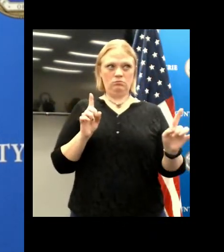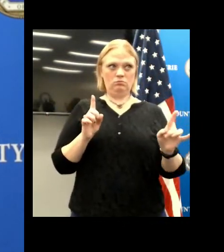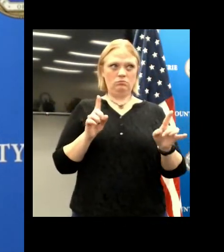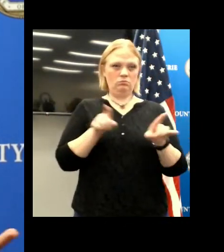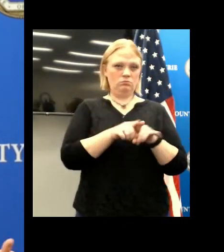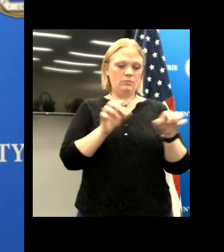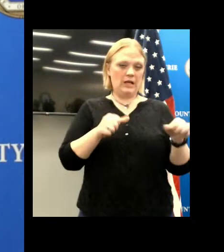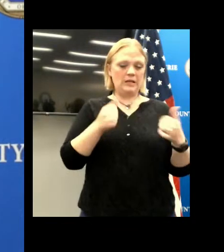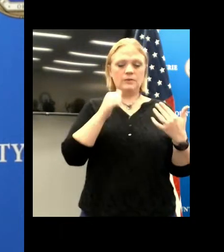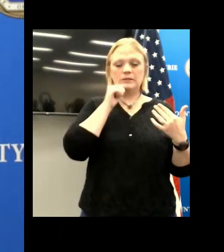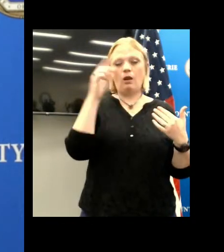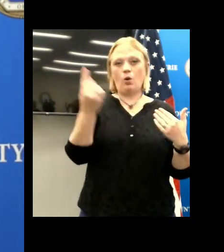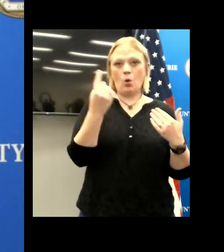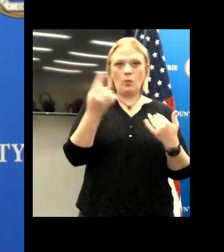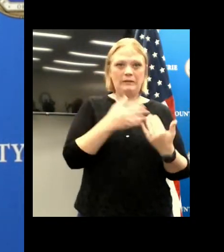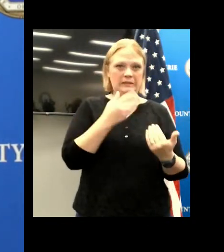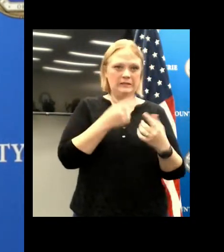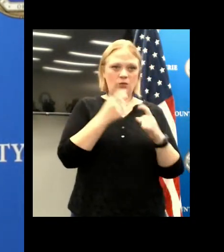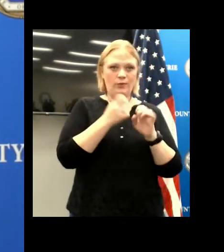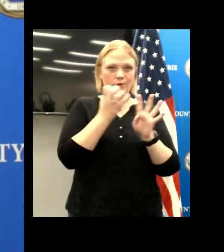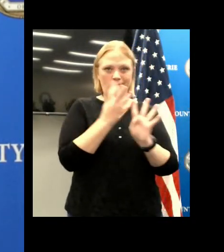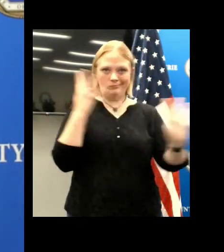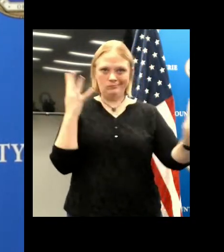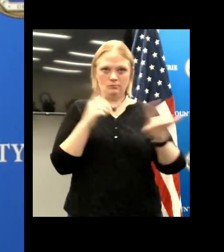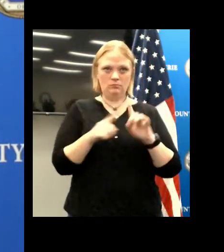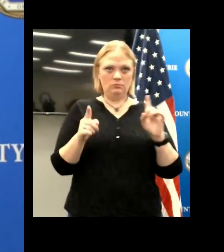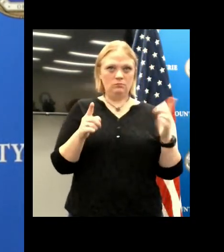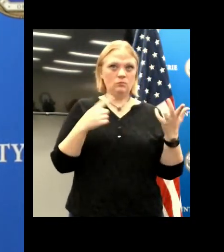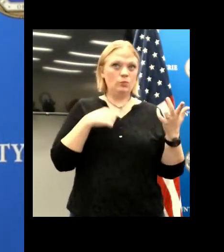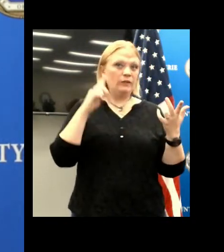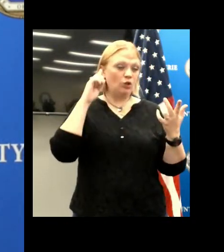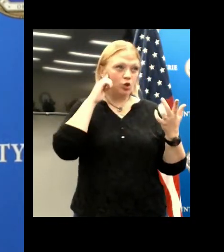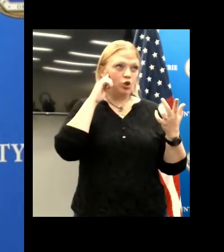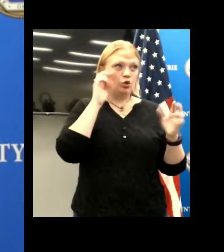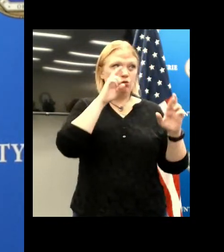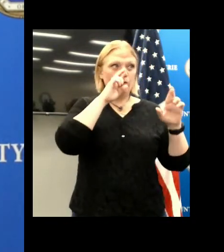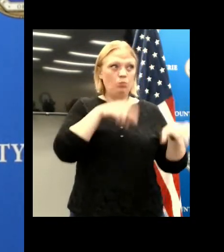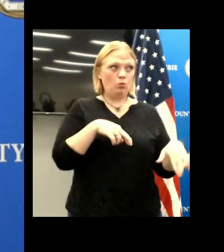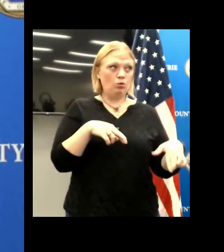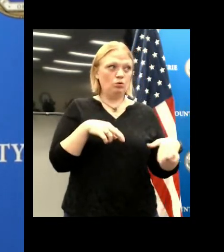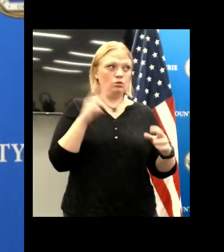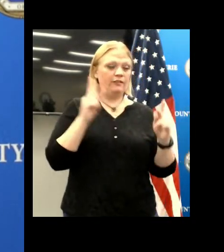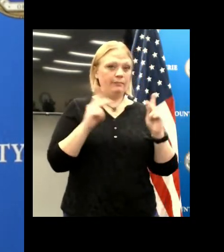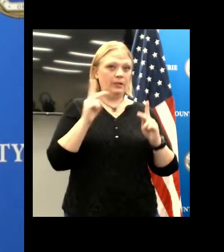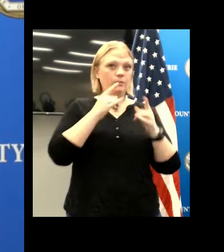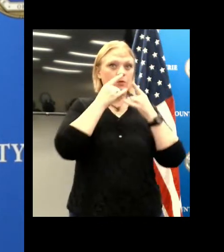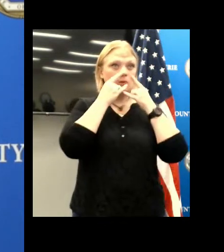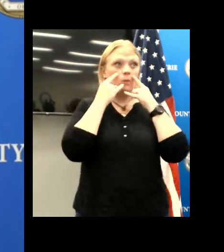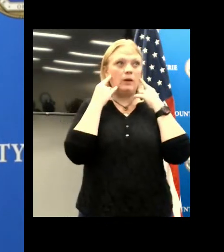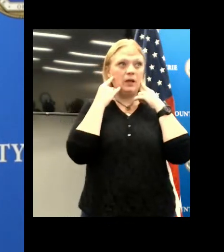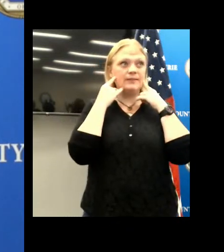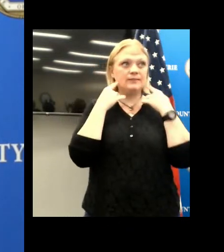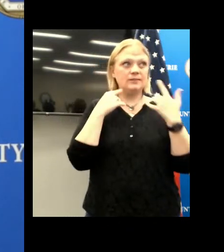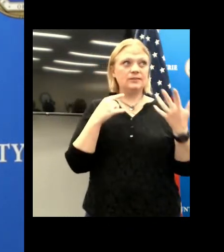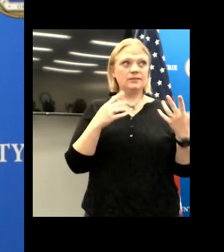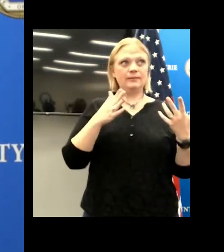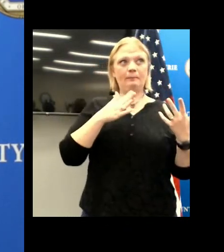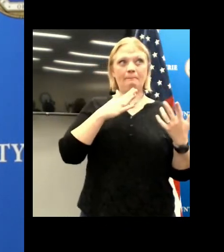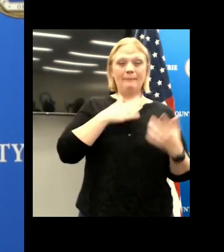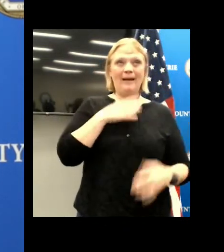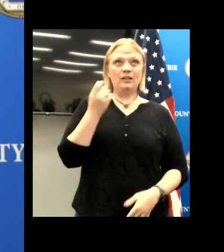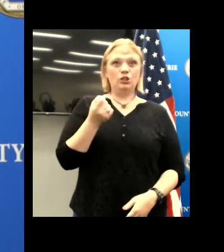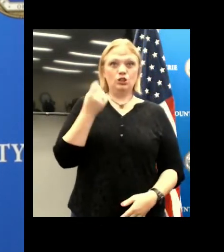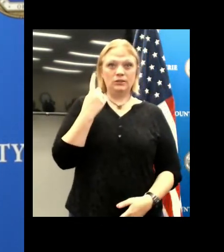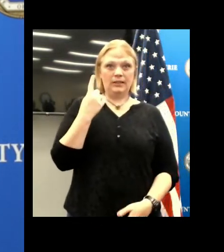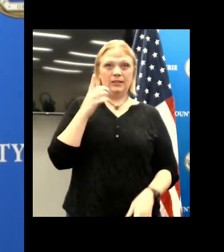it's not always easy when you're waiting in a line, but we have been hearing reports of people wearing masks. It's my understanding that